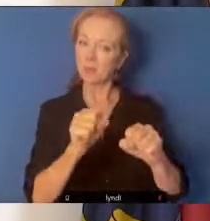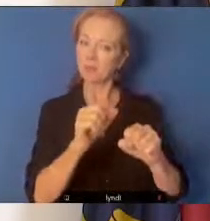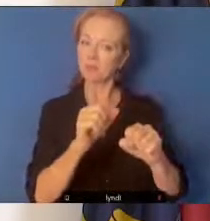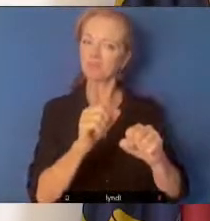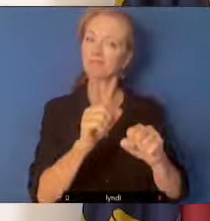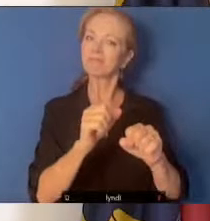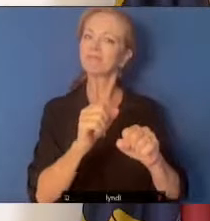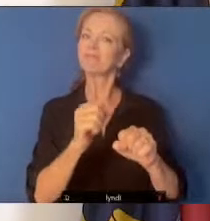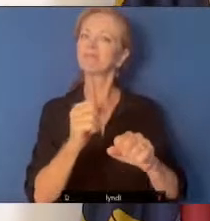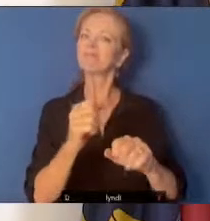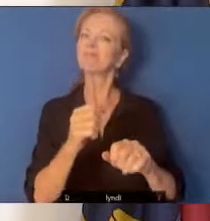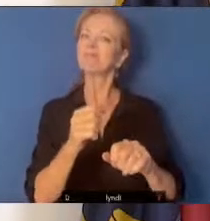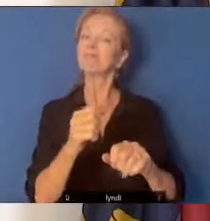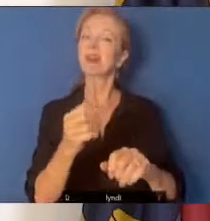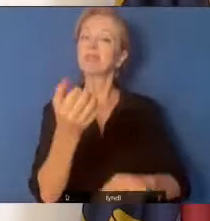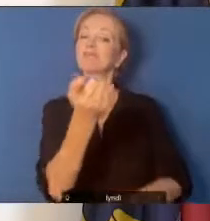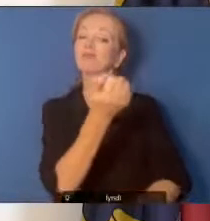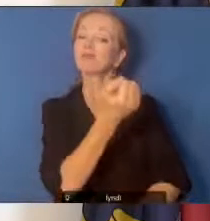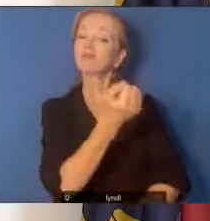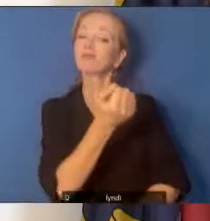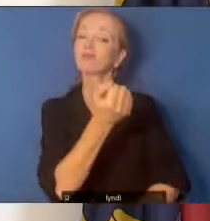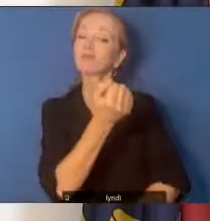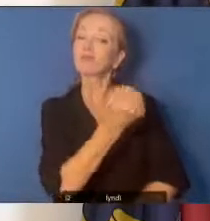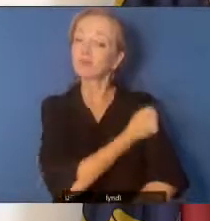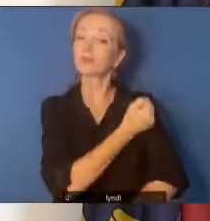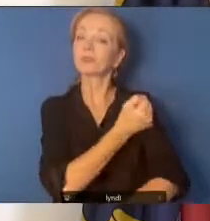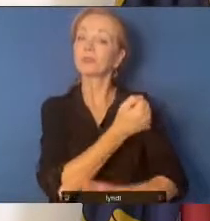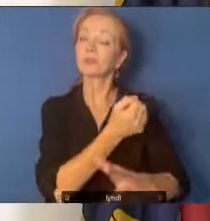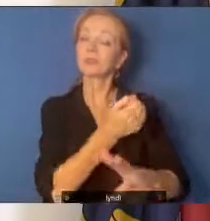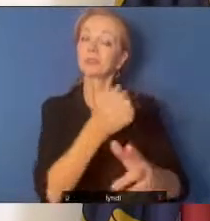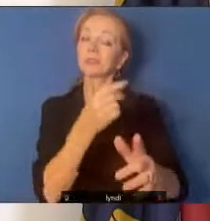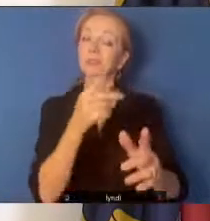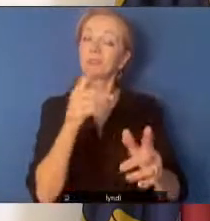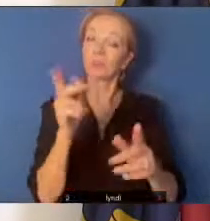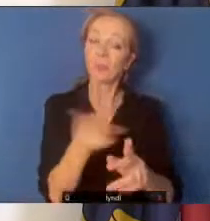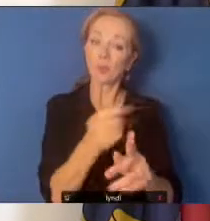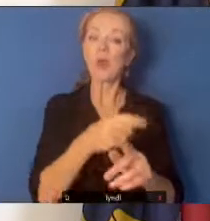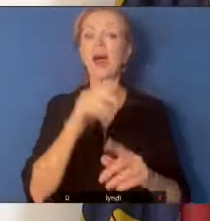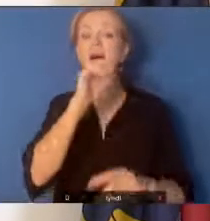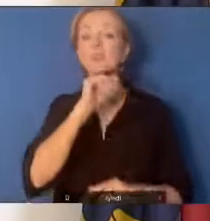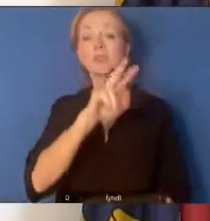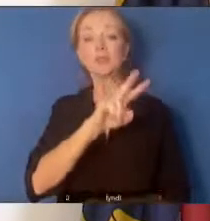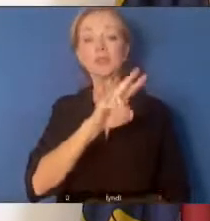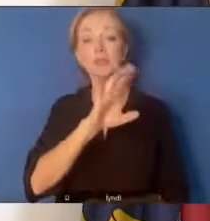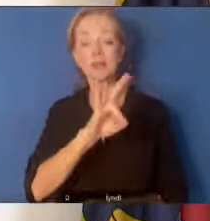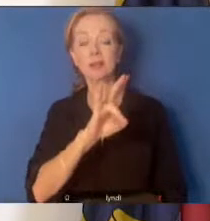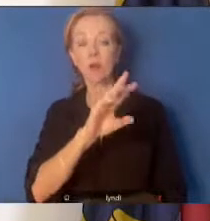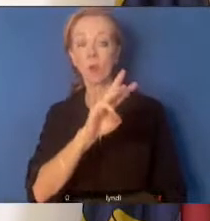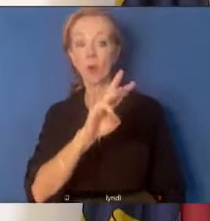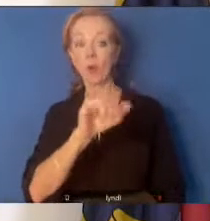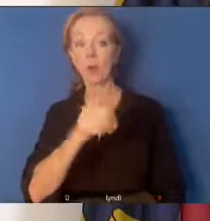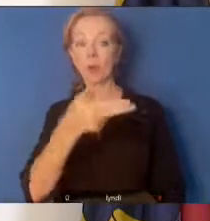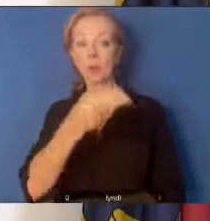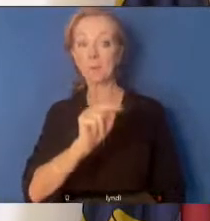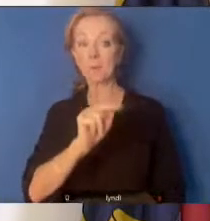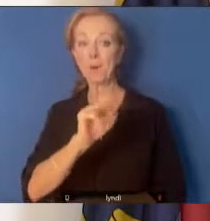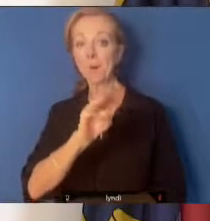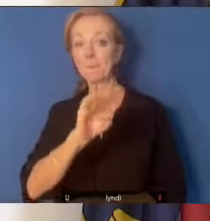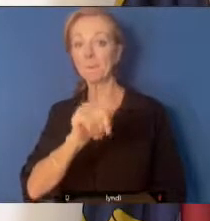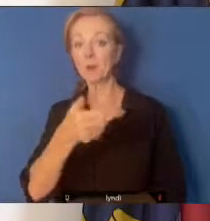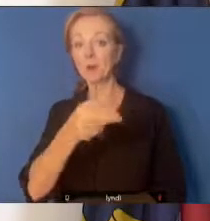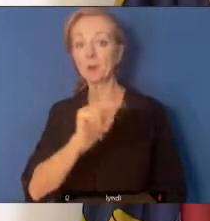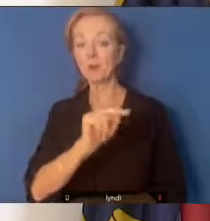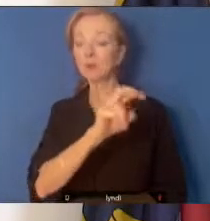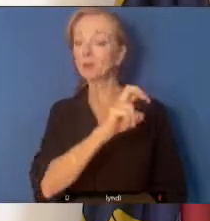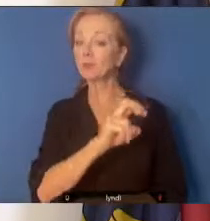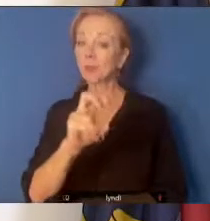instrument. The victim in that case is 27-year-old William Burnham, and he was transported to a local hospital with